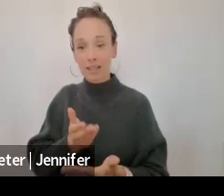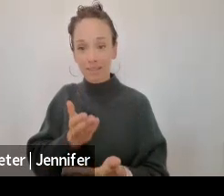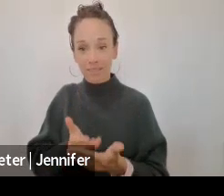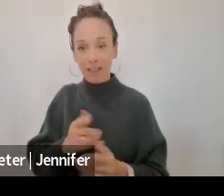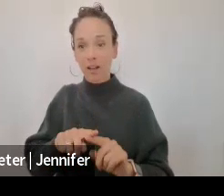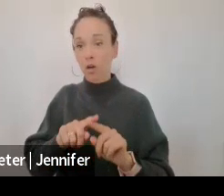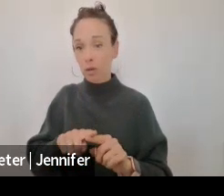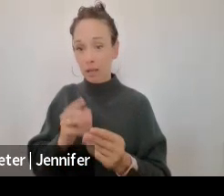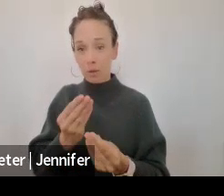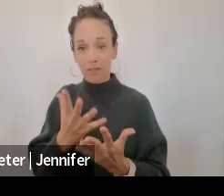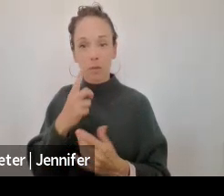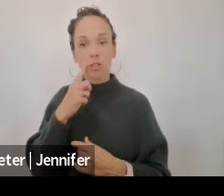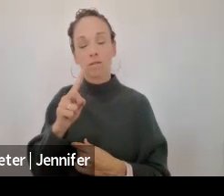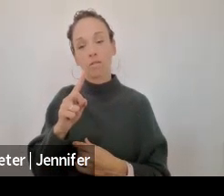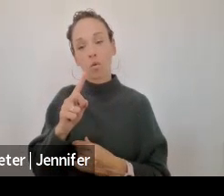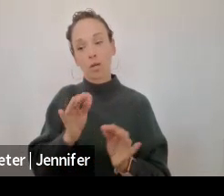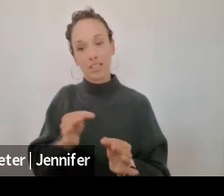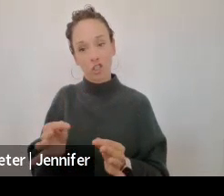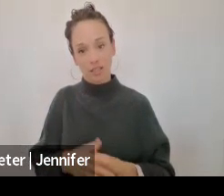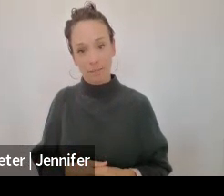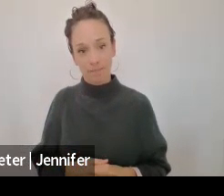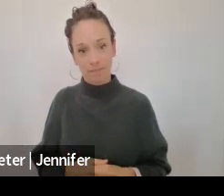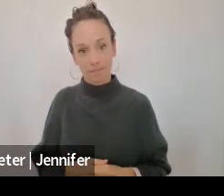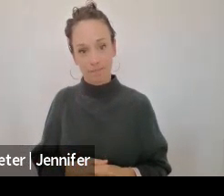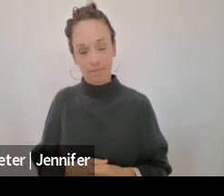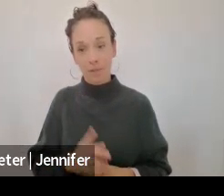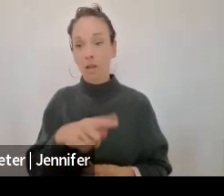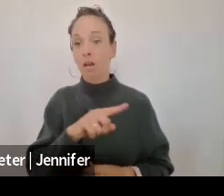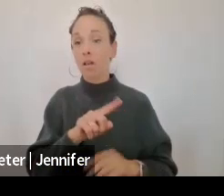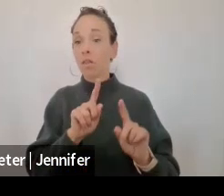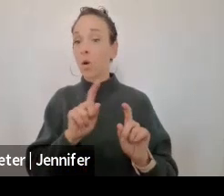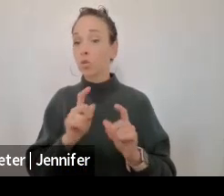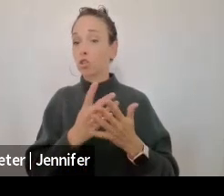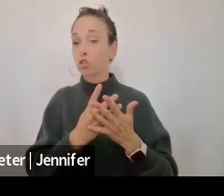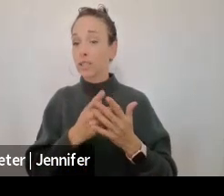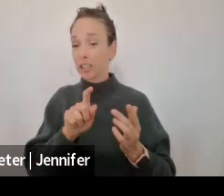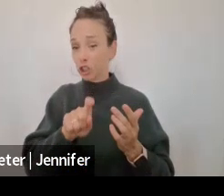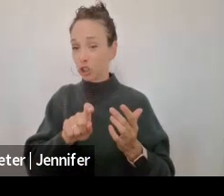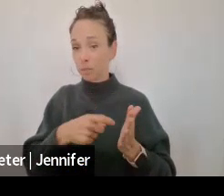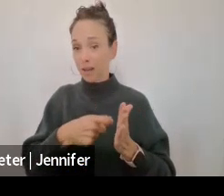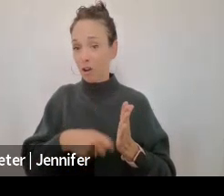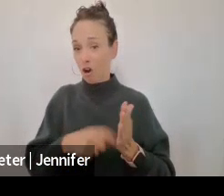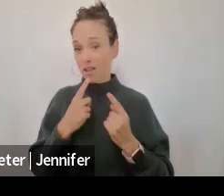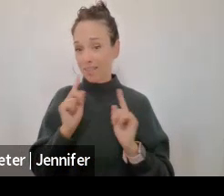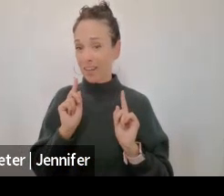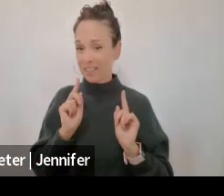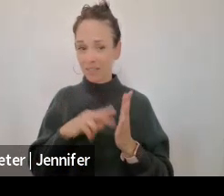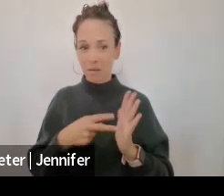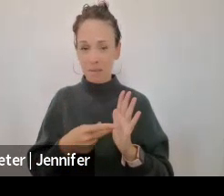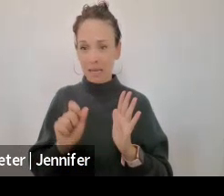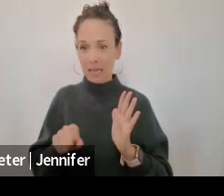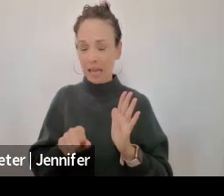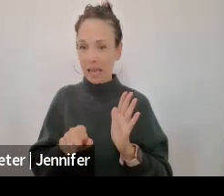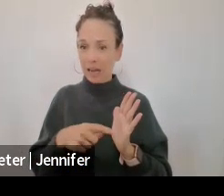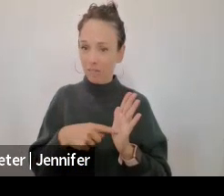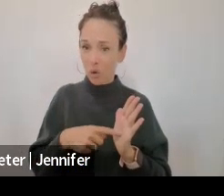for decision-making. These screenings should also be cost-effective so that they can be used often, because